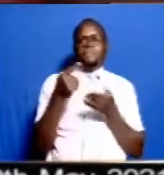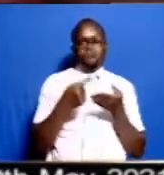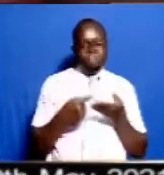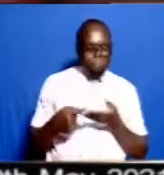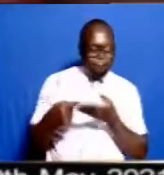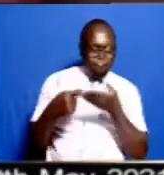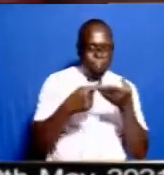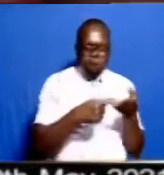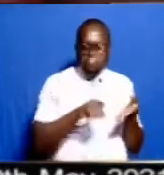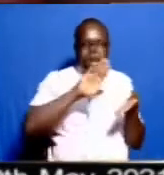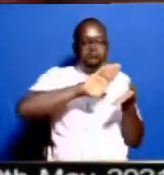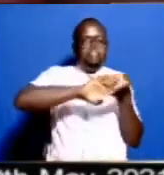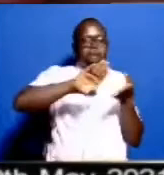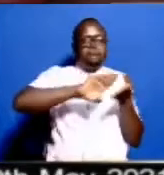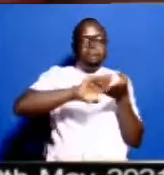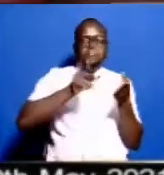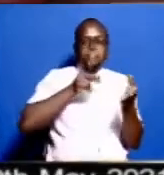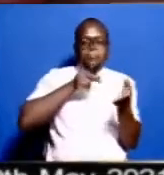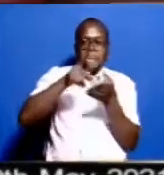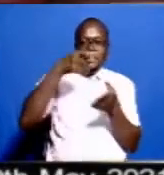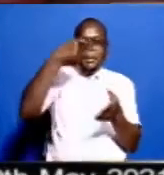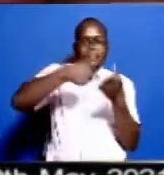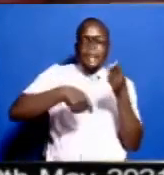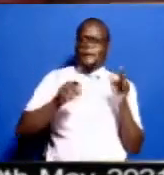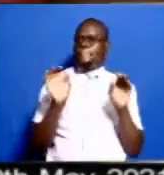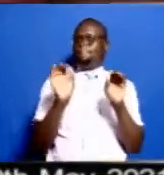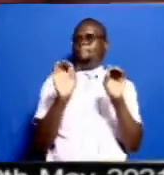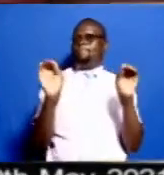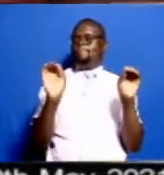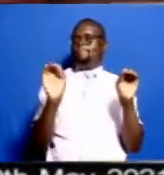the exemption from income tax